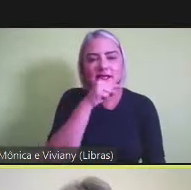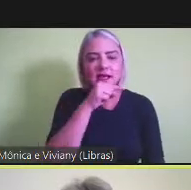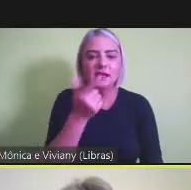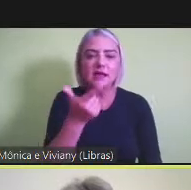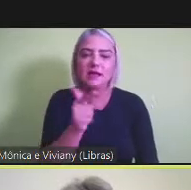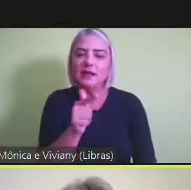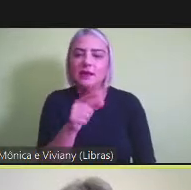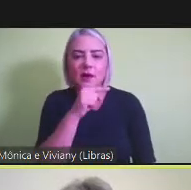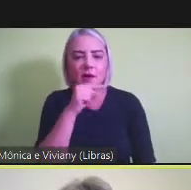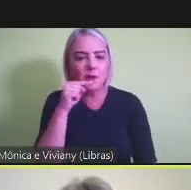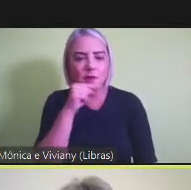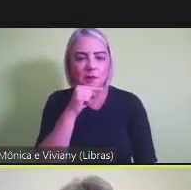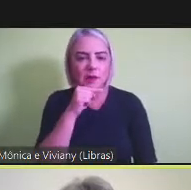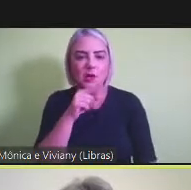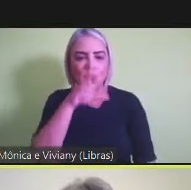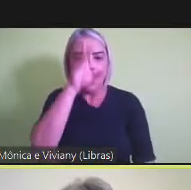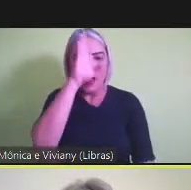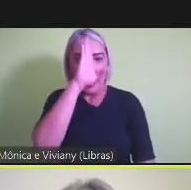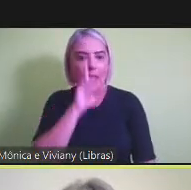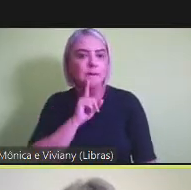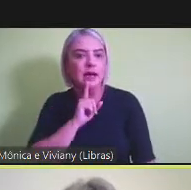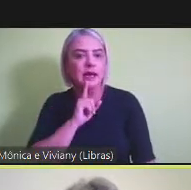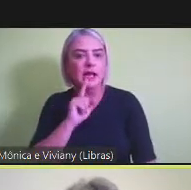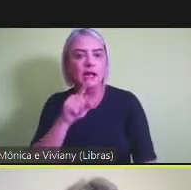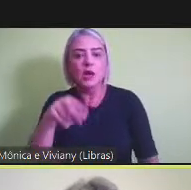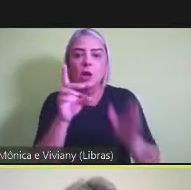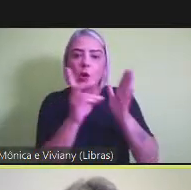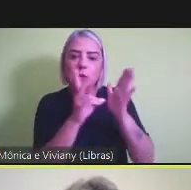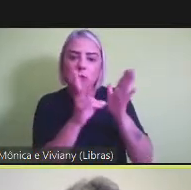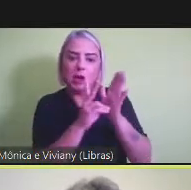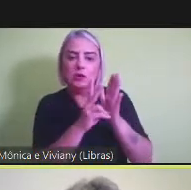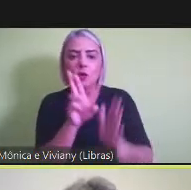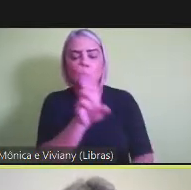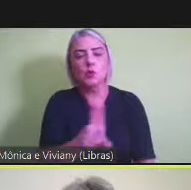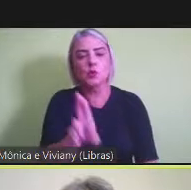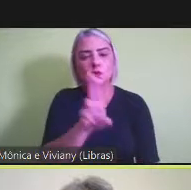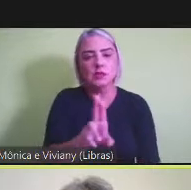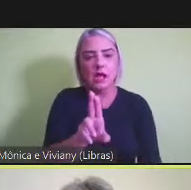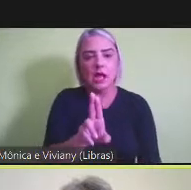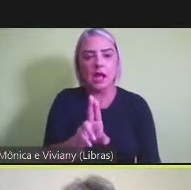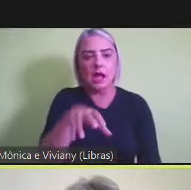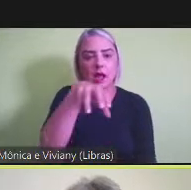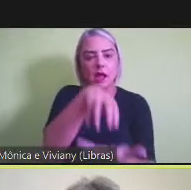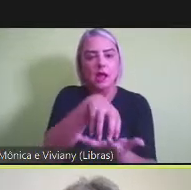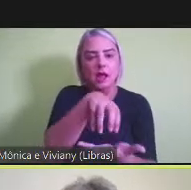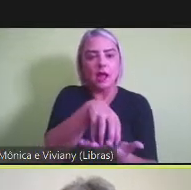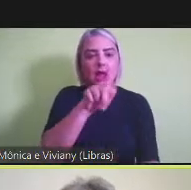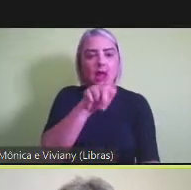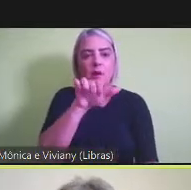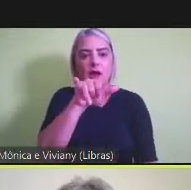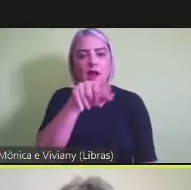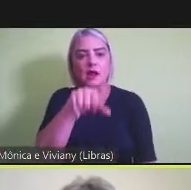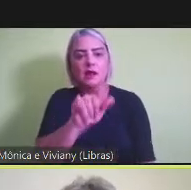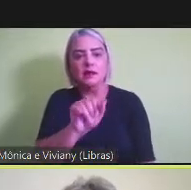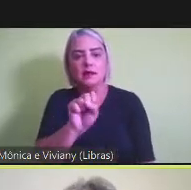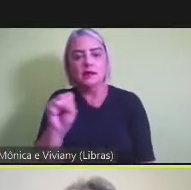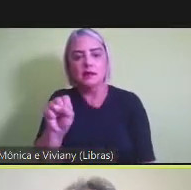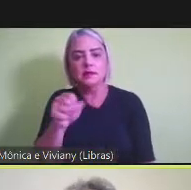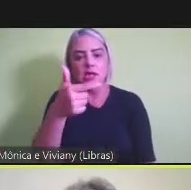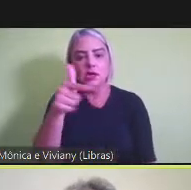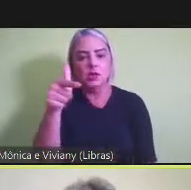Which is this kind of corn. You know, the corn that is not completely yellow, that is indigenous and